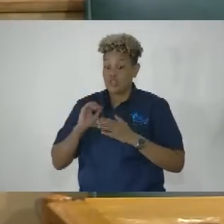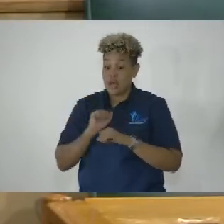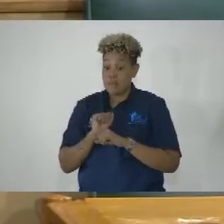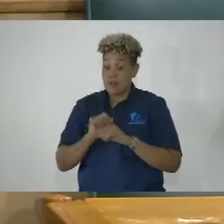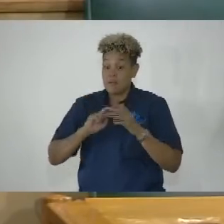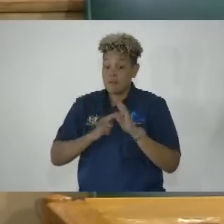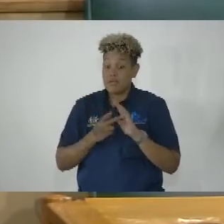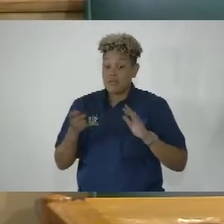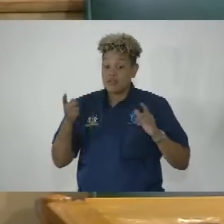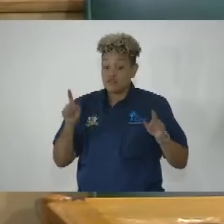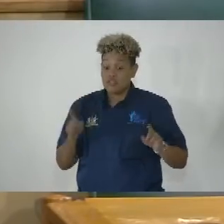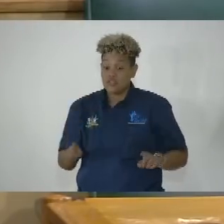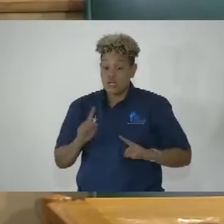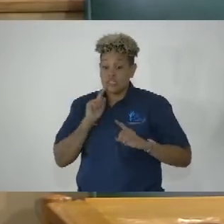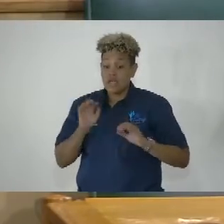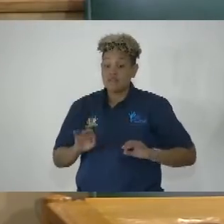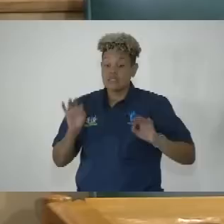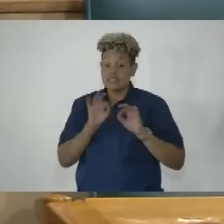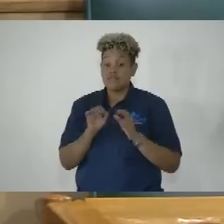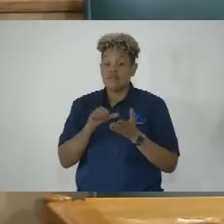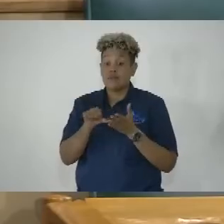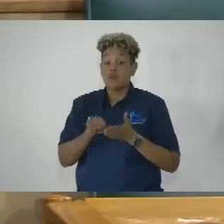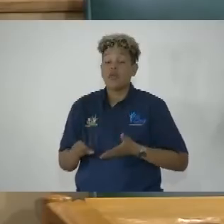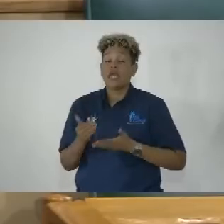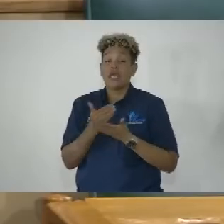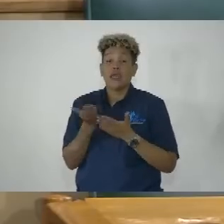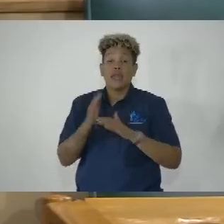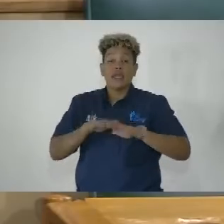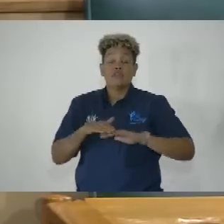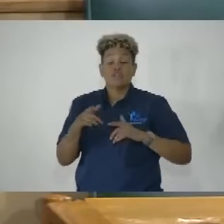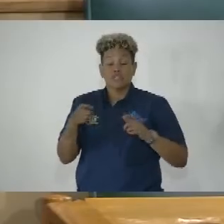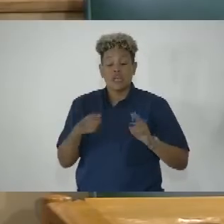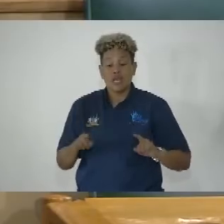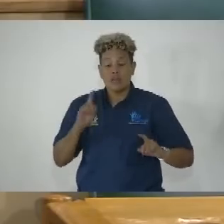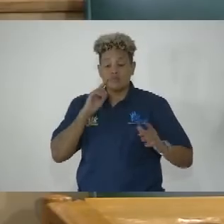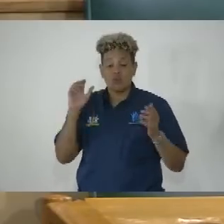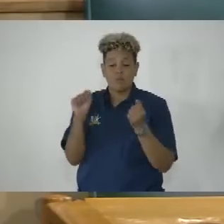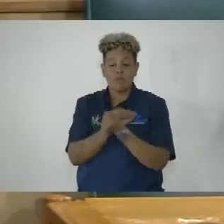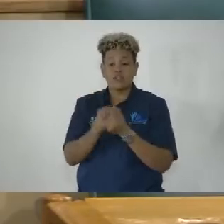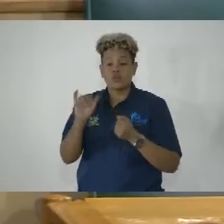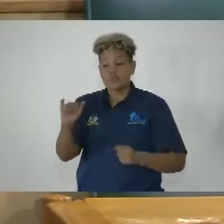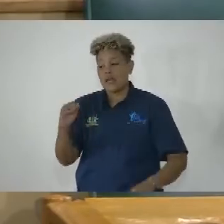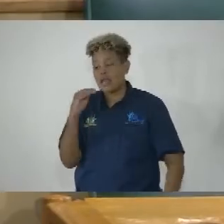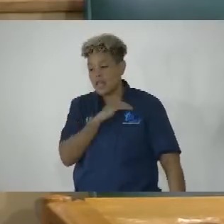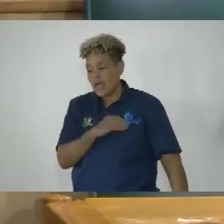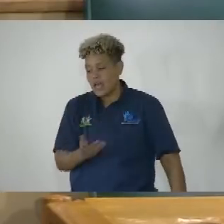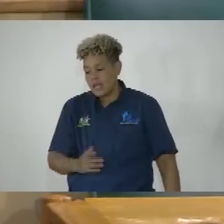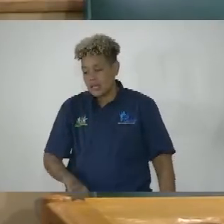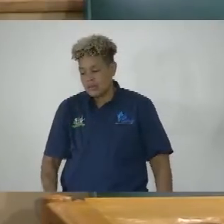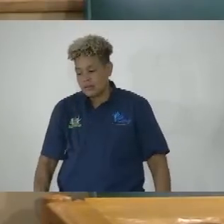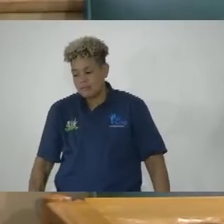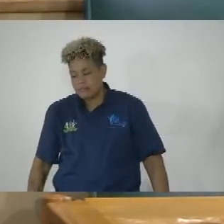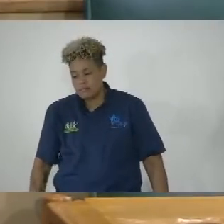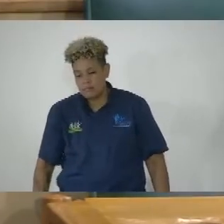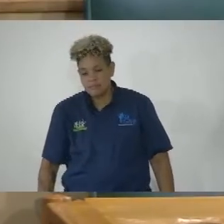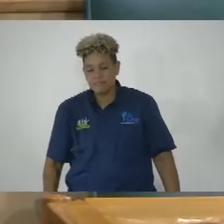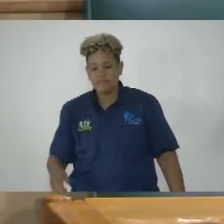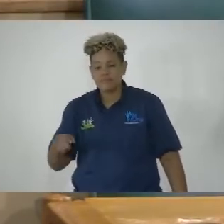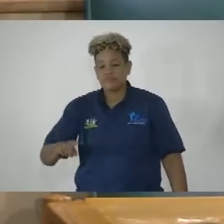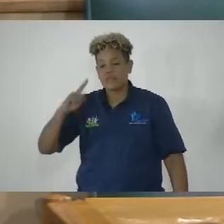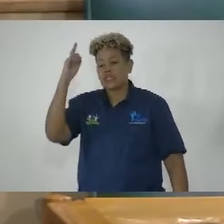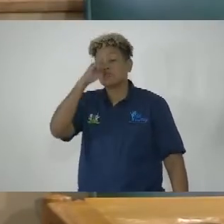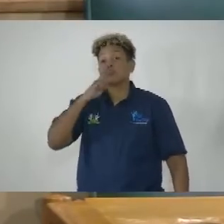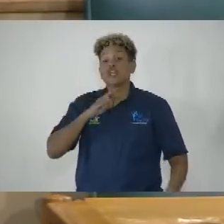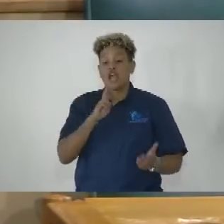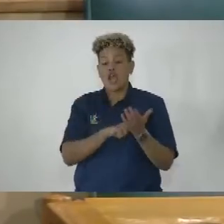as a result of the significant wage increases. So mash down that line. This pretend